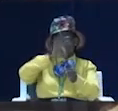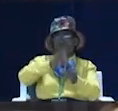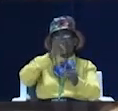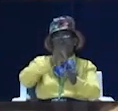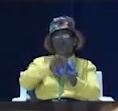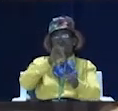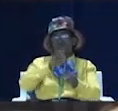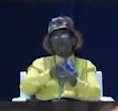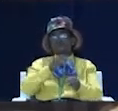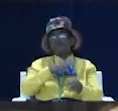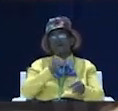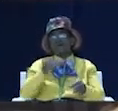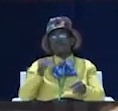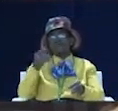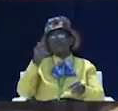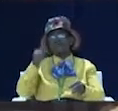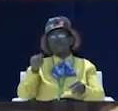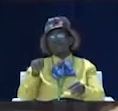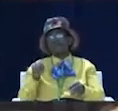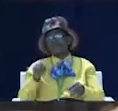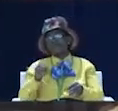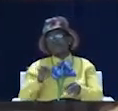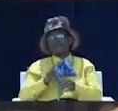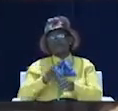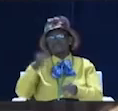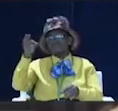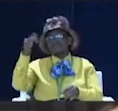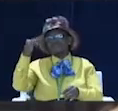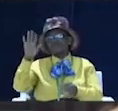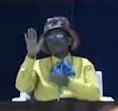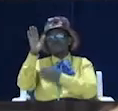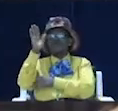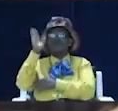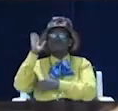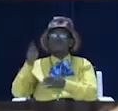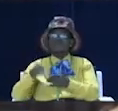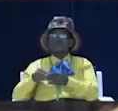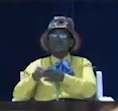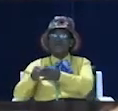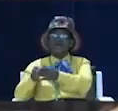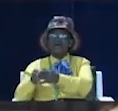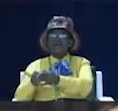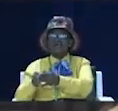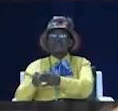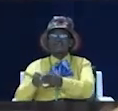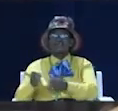he tells me, well, I may tell you or I may not.